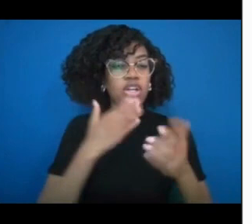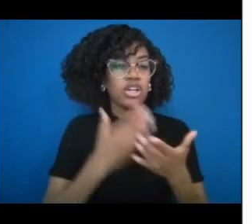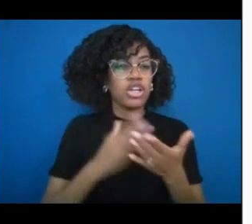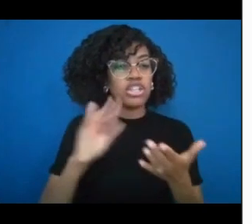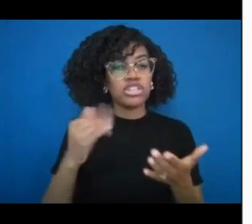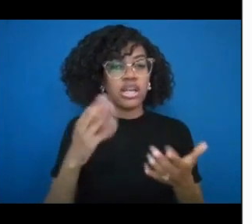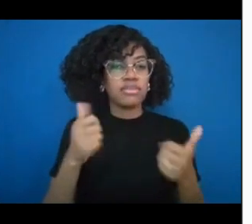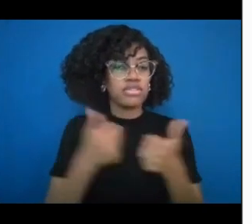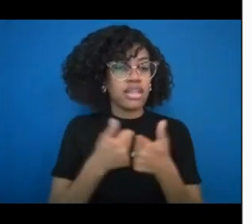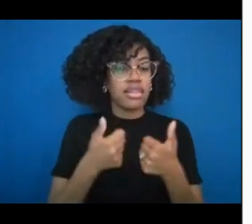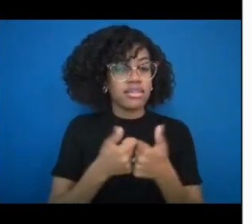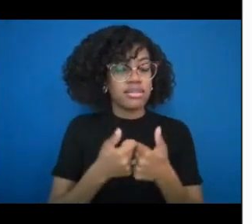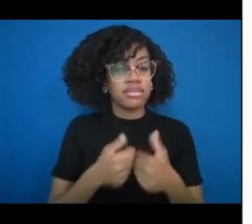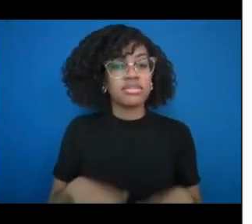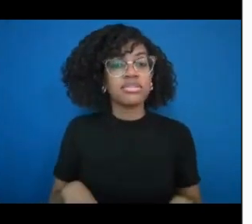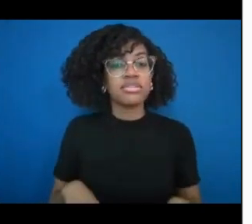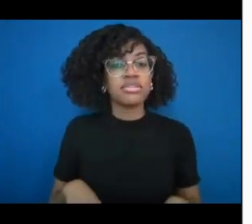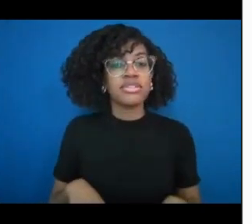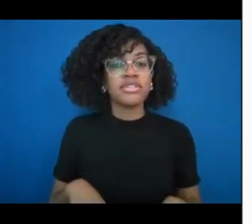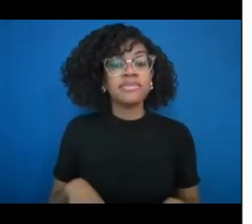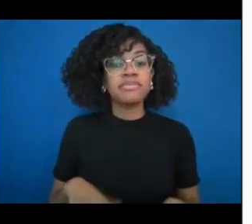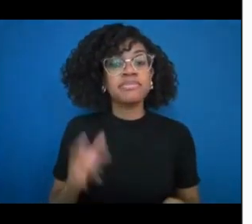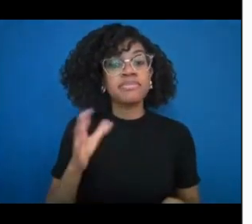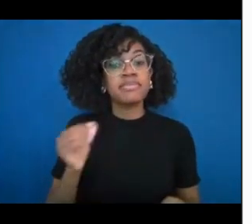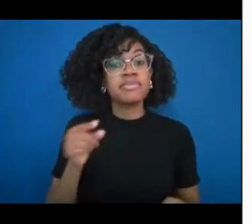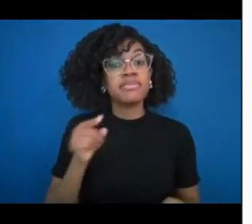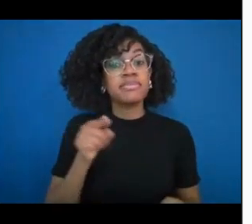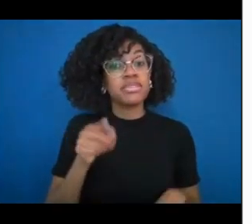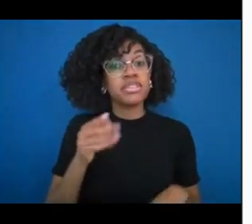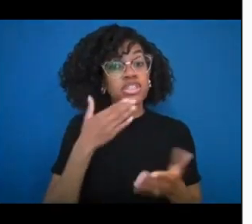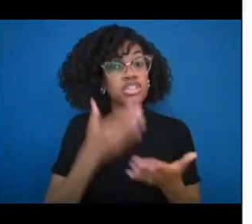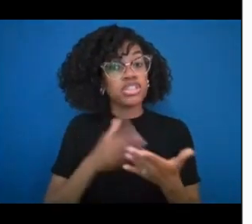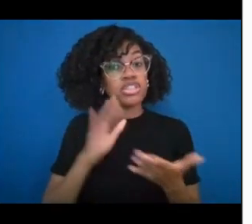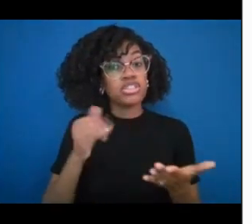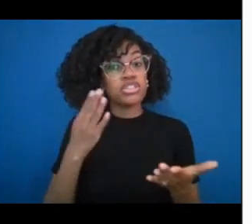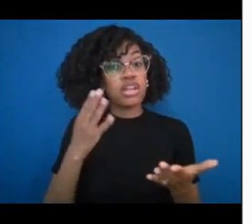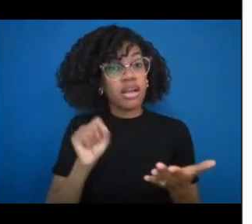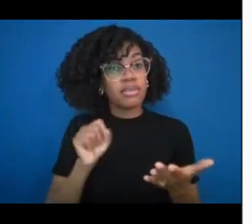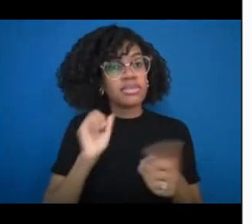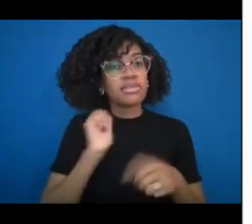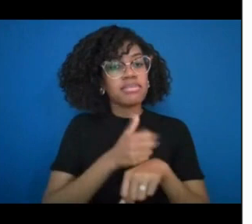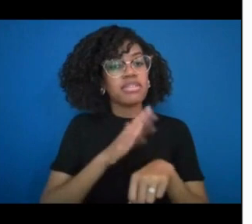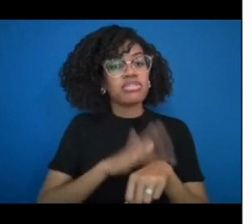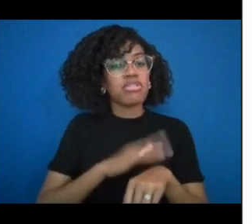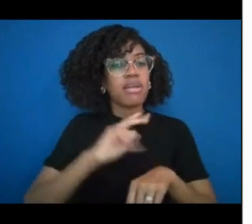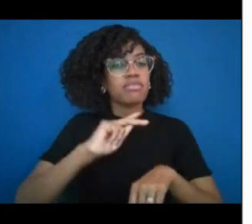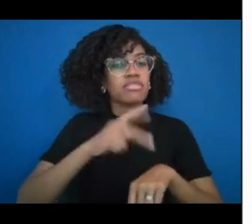Challenge, and good jobs are based on a set of principles.